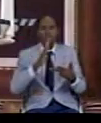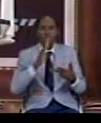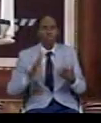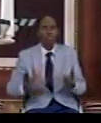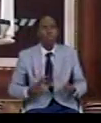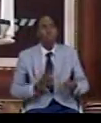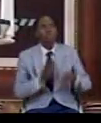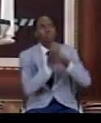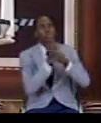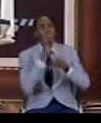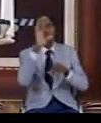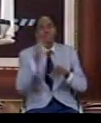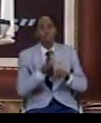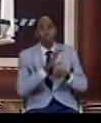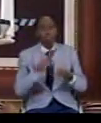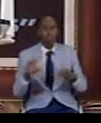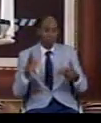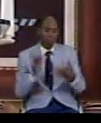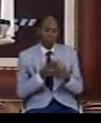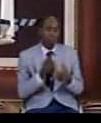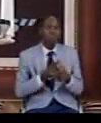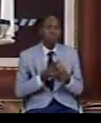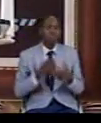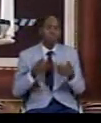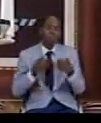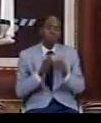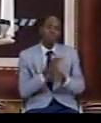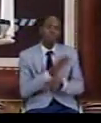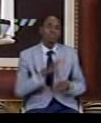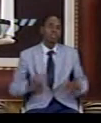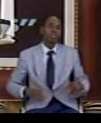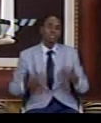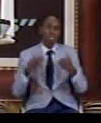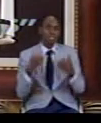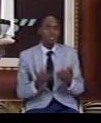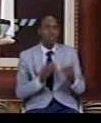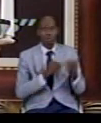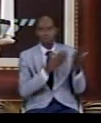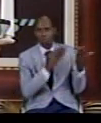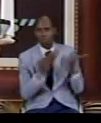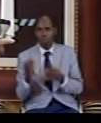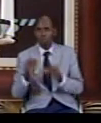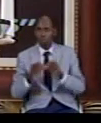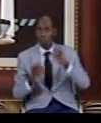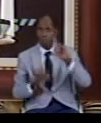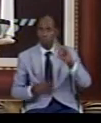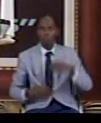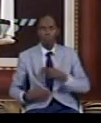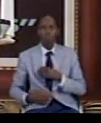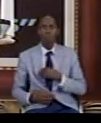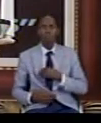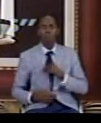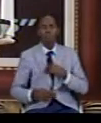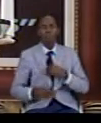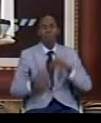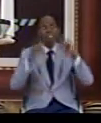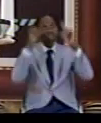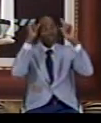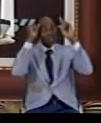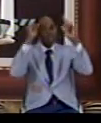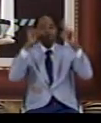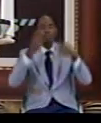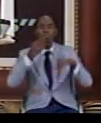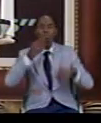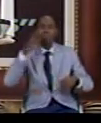Number three, we'll be following Christ. I'm going to put them like this. Number one is command to